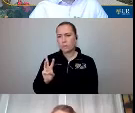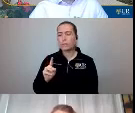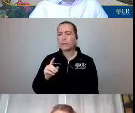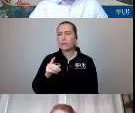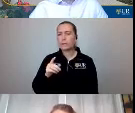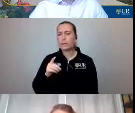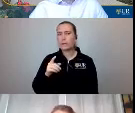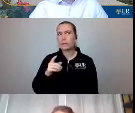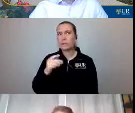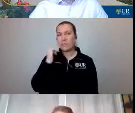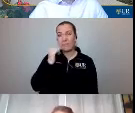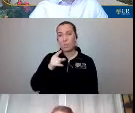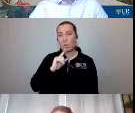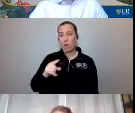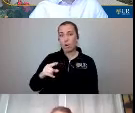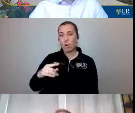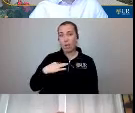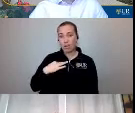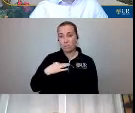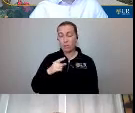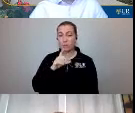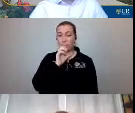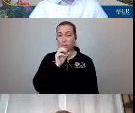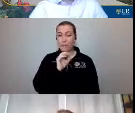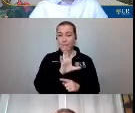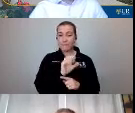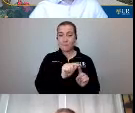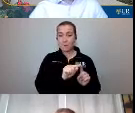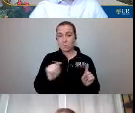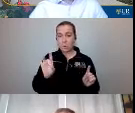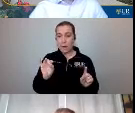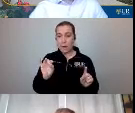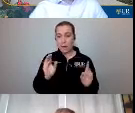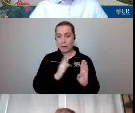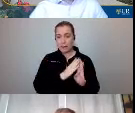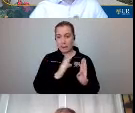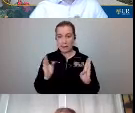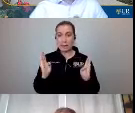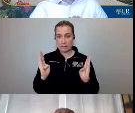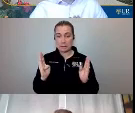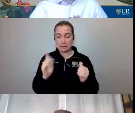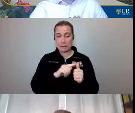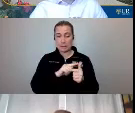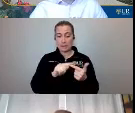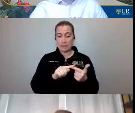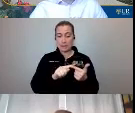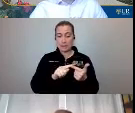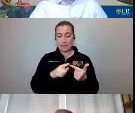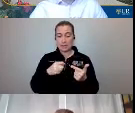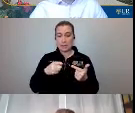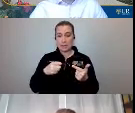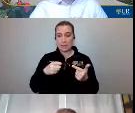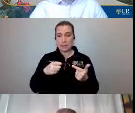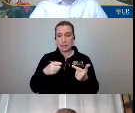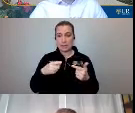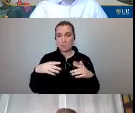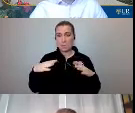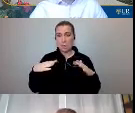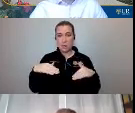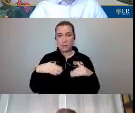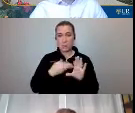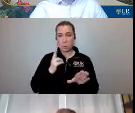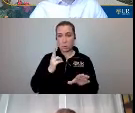eligible patient, so your age is between 50 and 80, and you've not quit more than 15 years